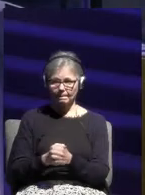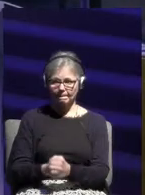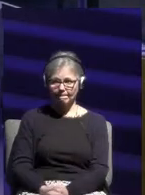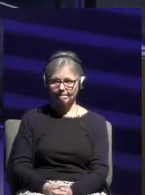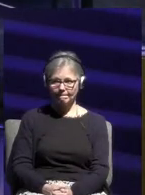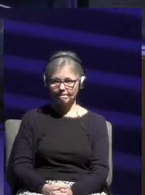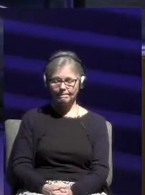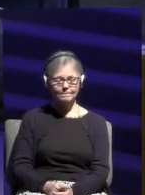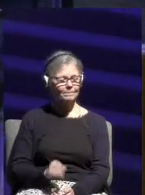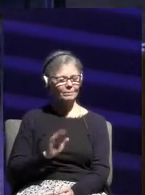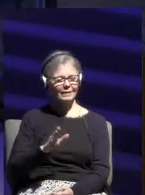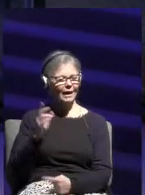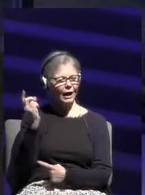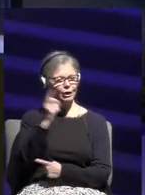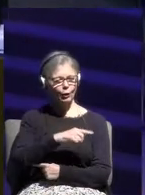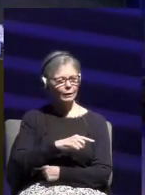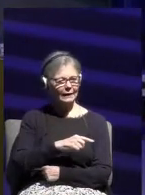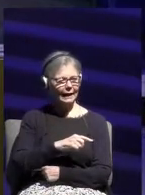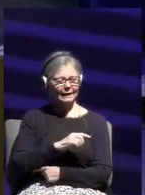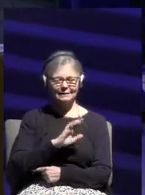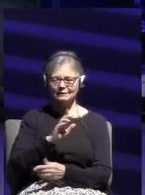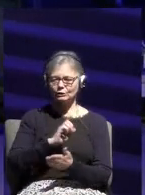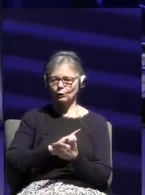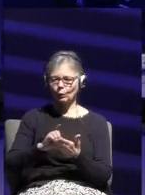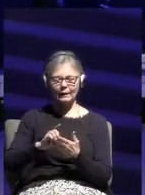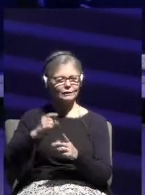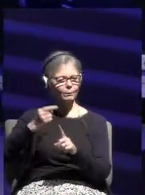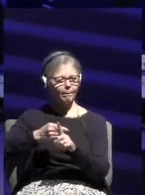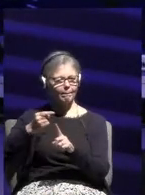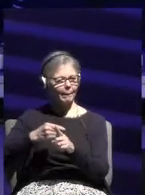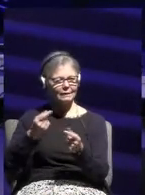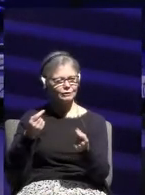What are you doing with your days? What are you doing with your weeks? What are you doing with your months?